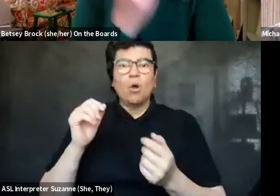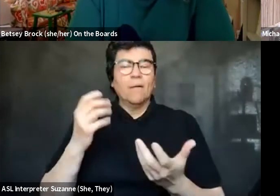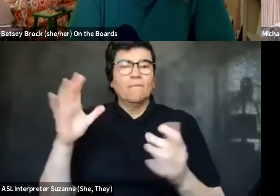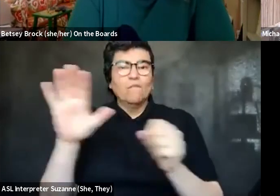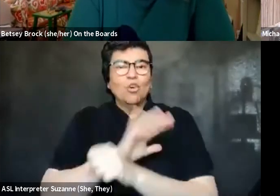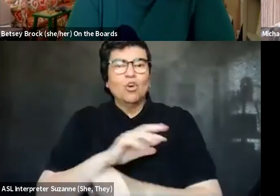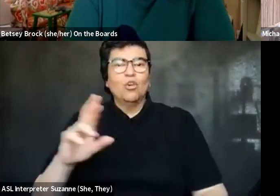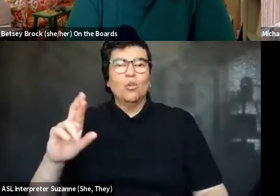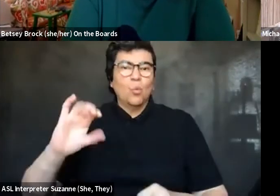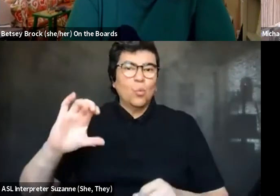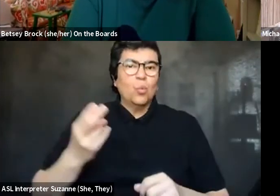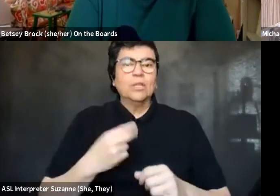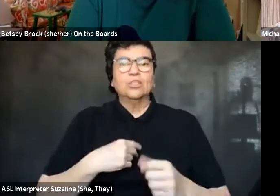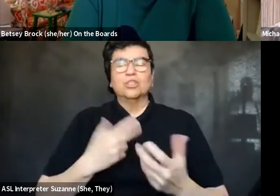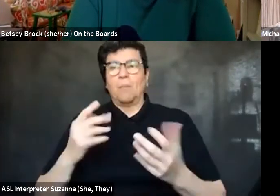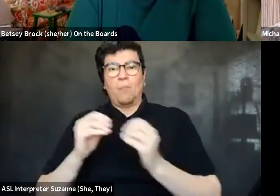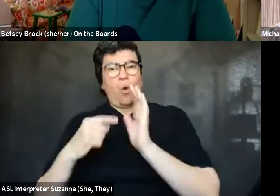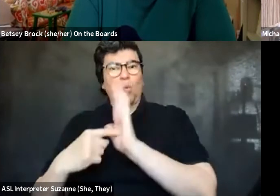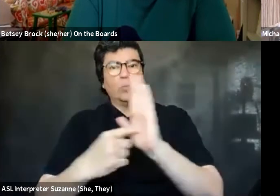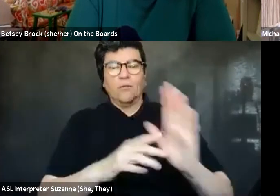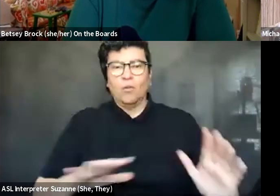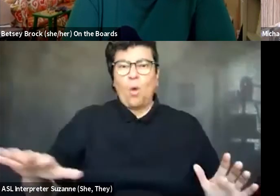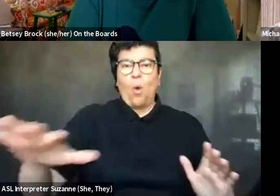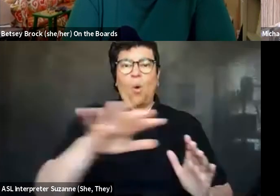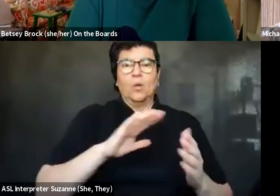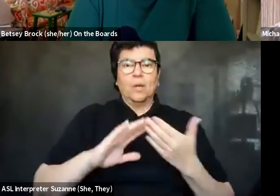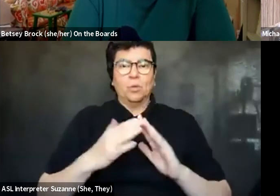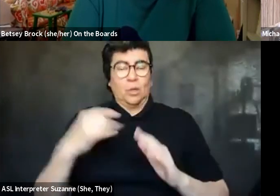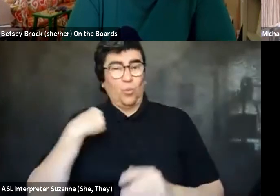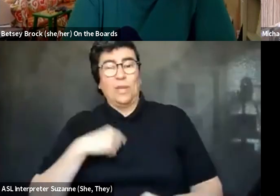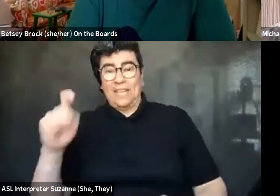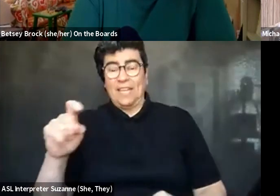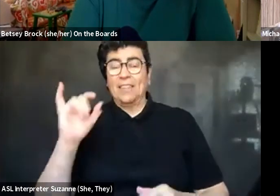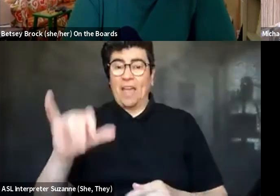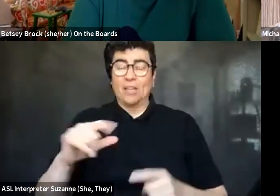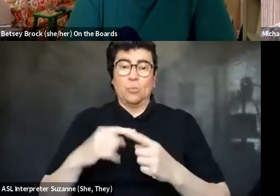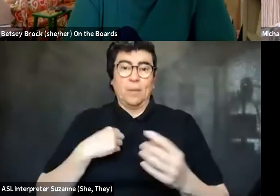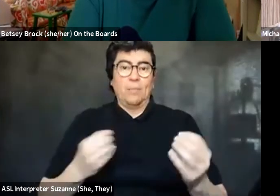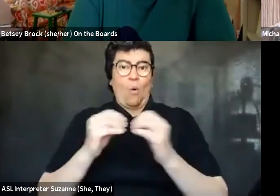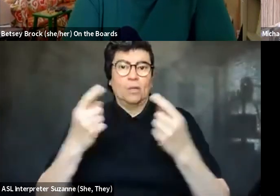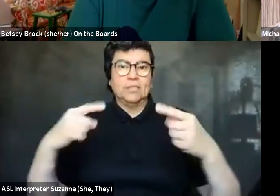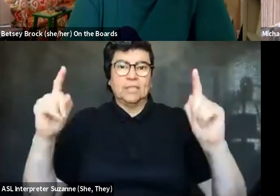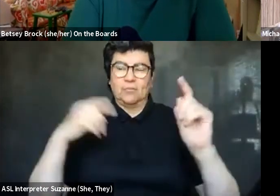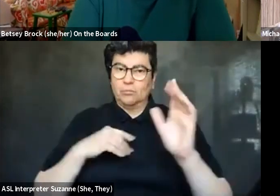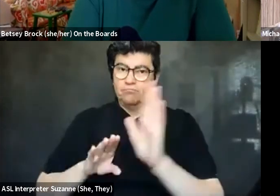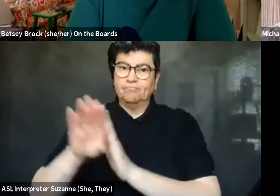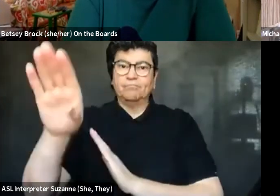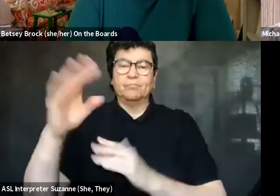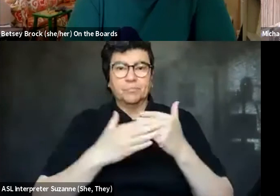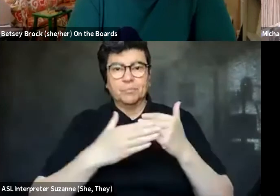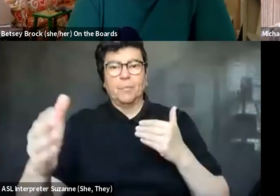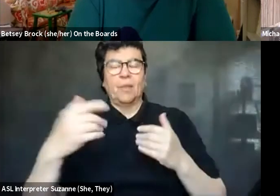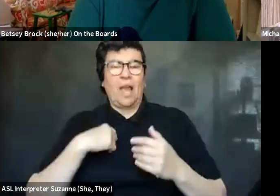and more representative of our entire communities. And we need that in order to be successful moving forward. So I think the fact